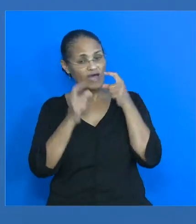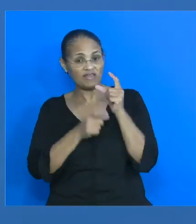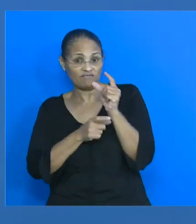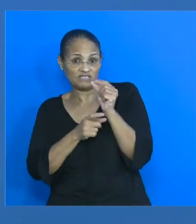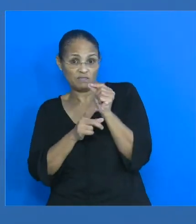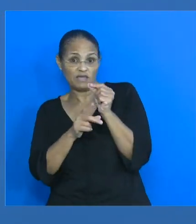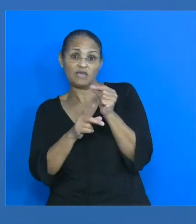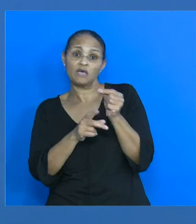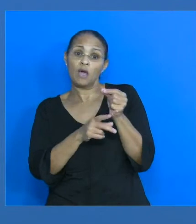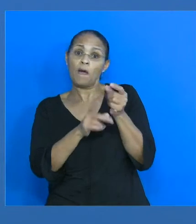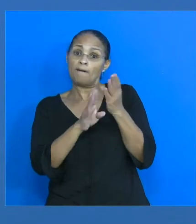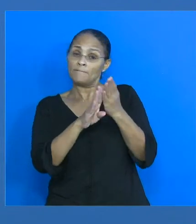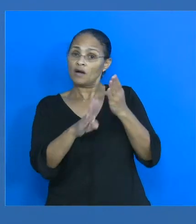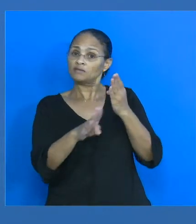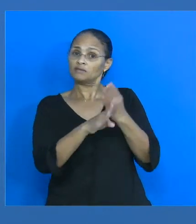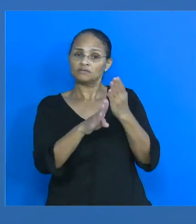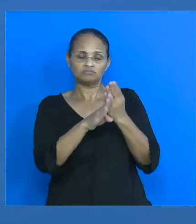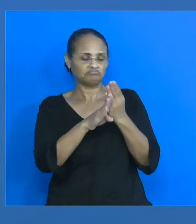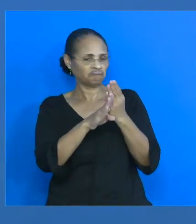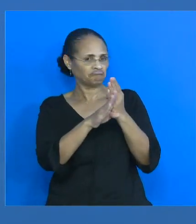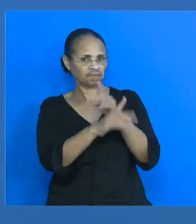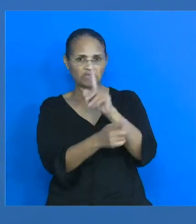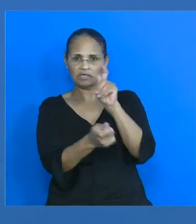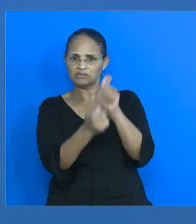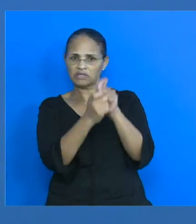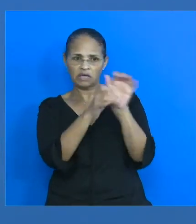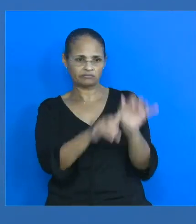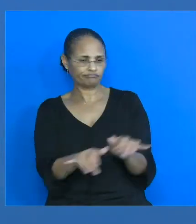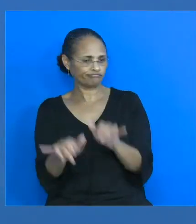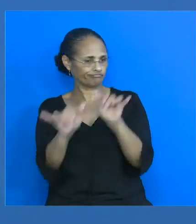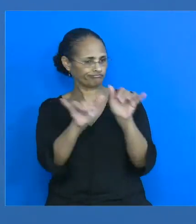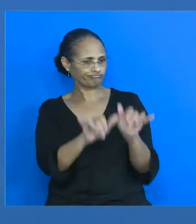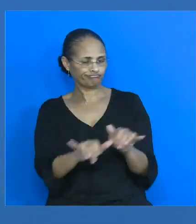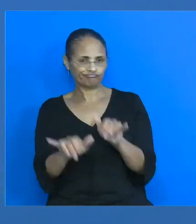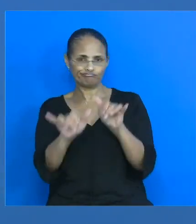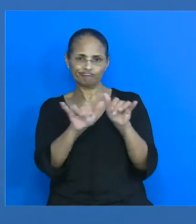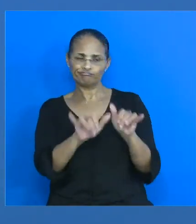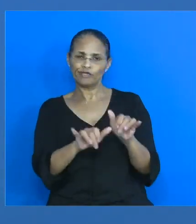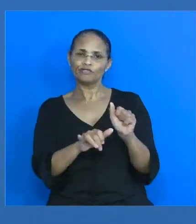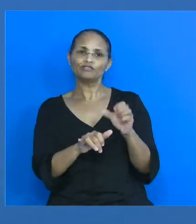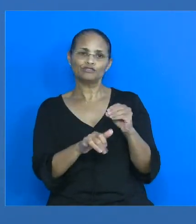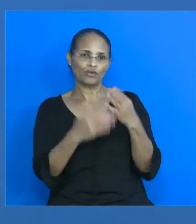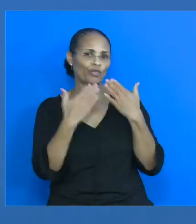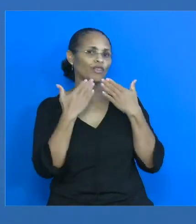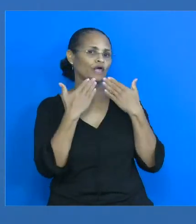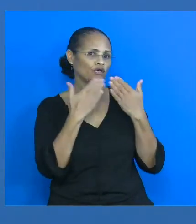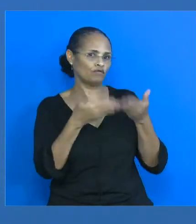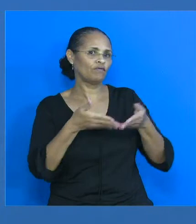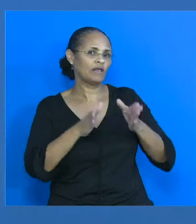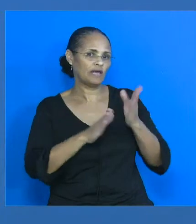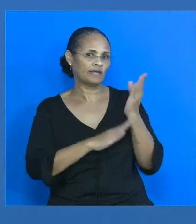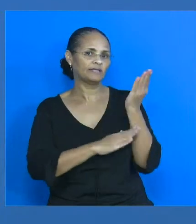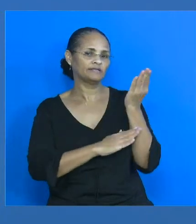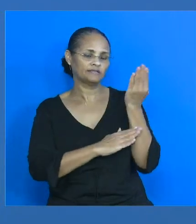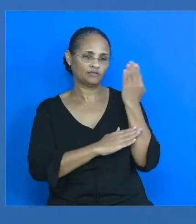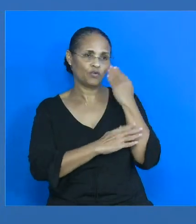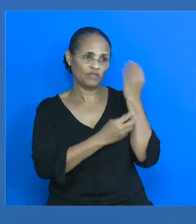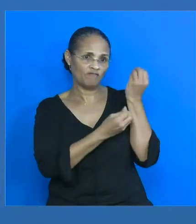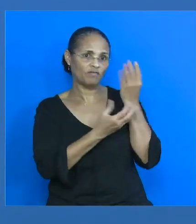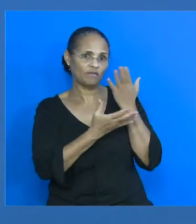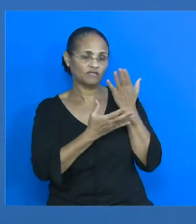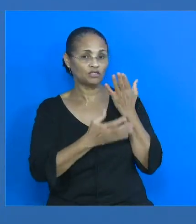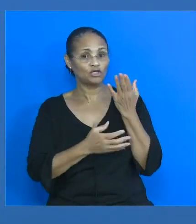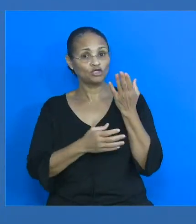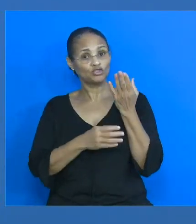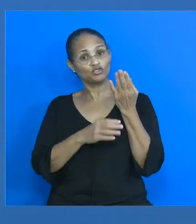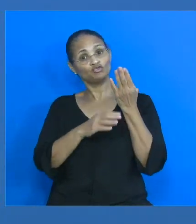exact same thing. It is that requirement, and those requirements have been clearly spelled out. So I thank you for raising that issue. So just to be clear on